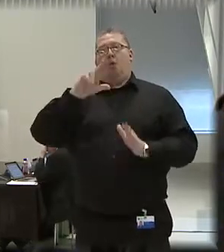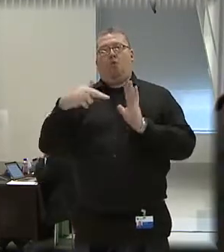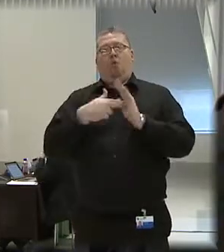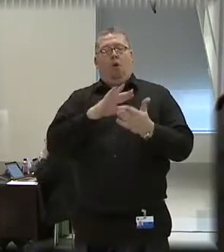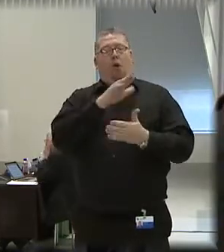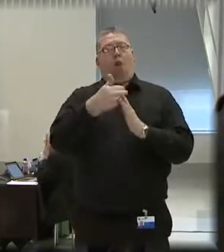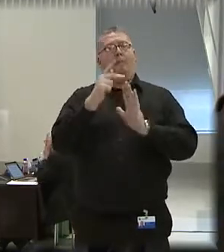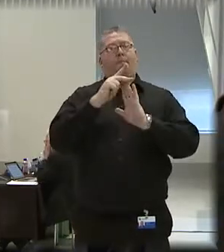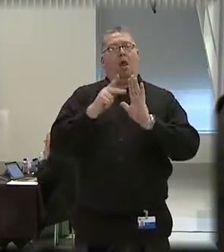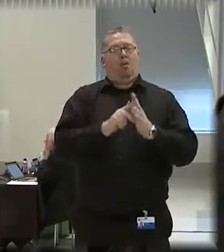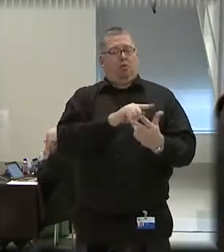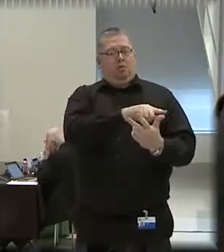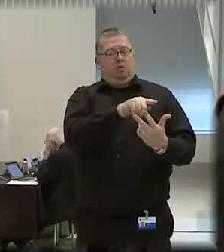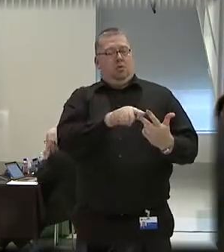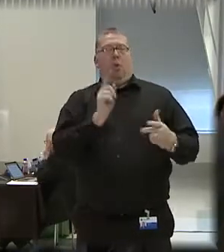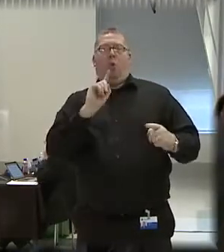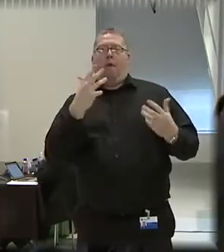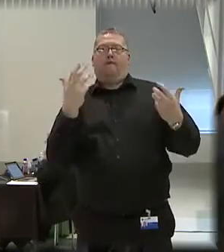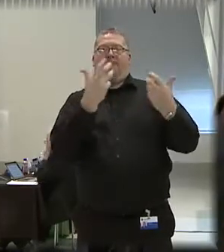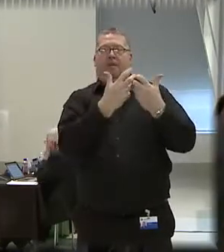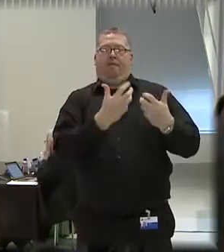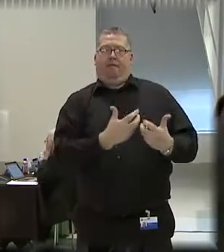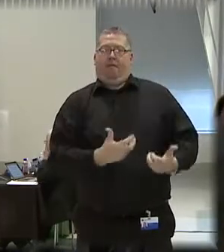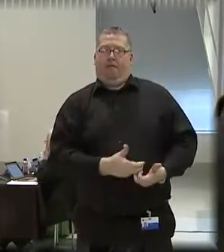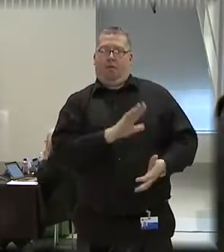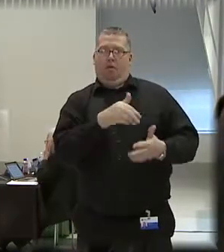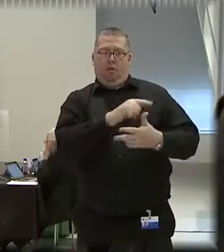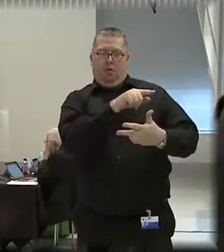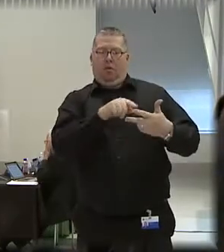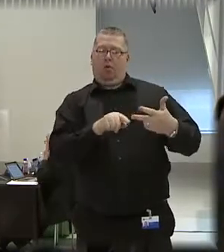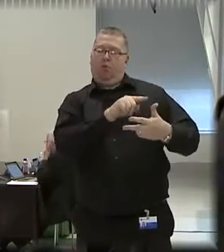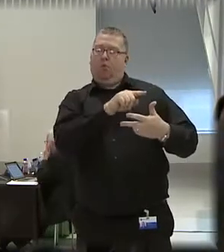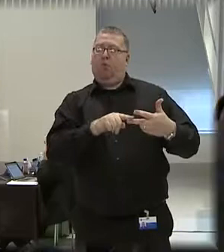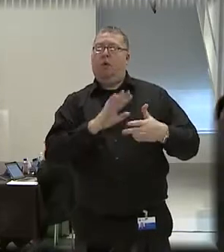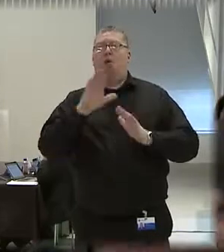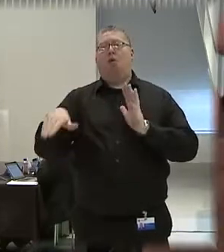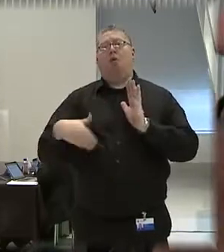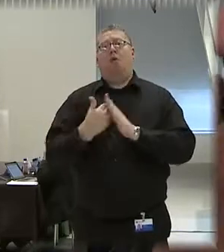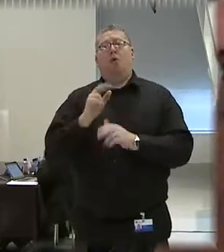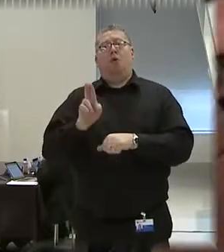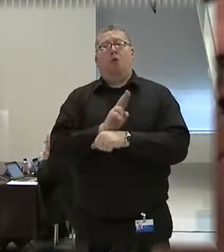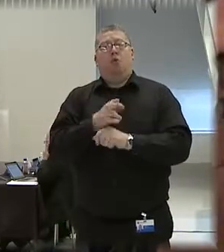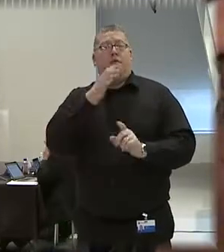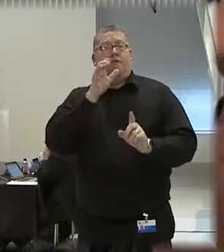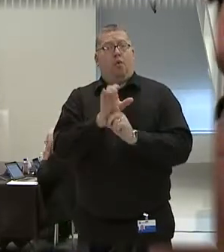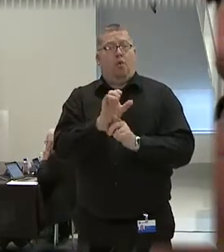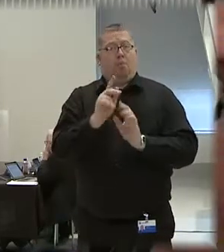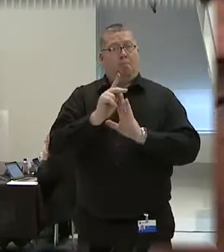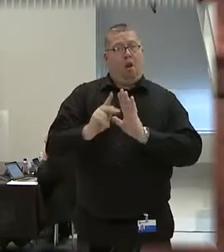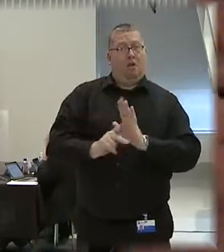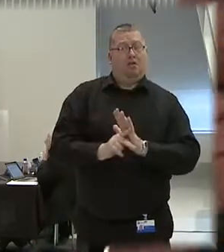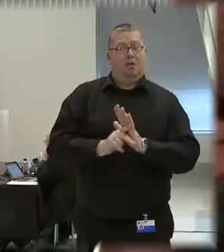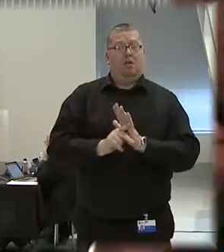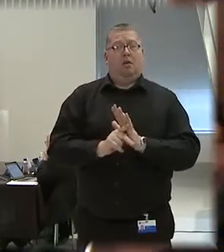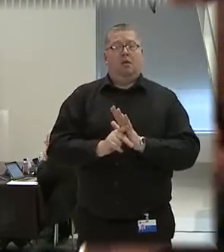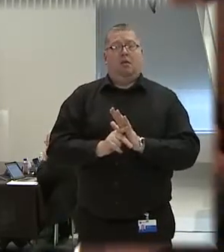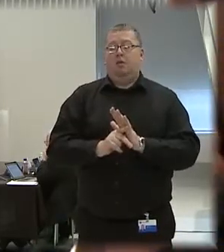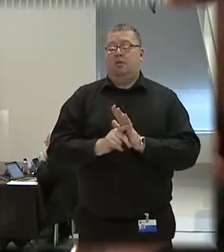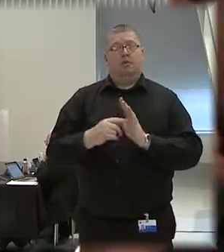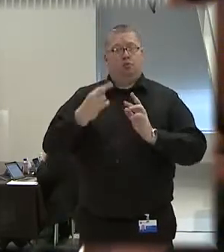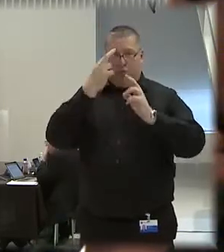the force stands in policies. And in every use of force policy, a sanctity of